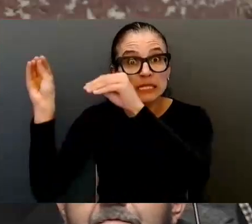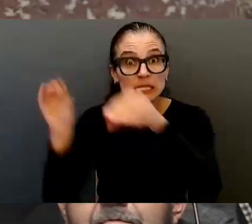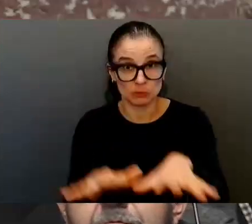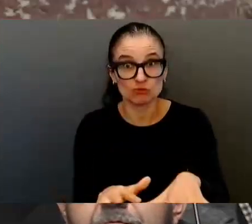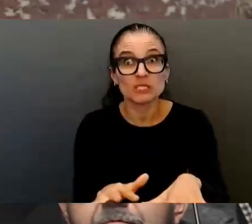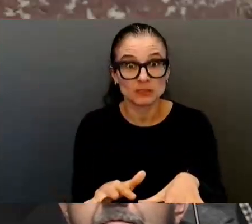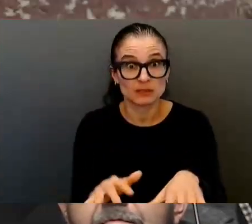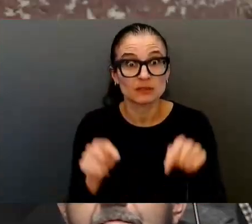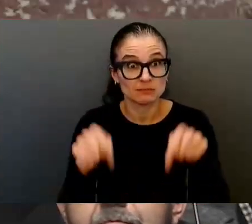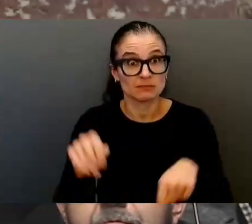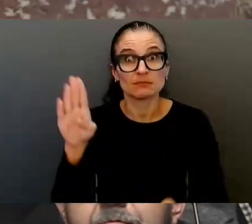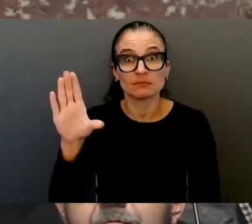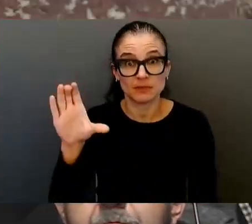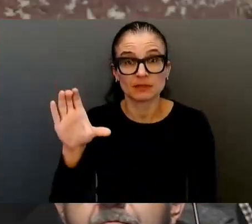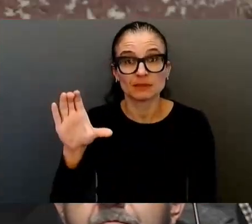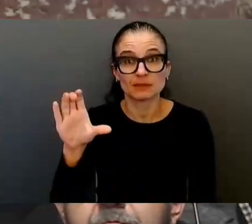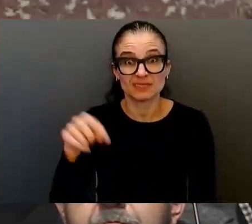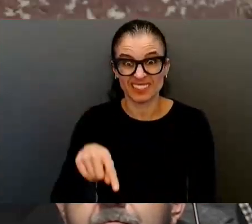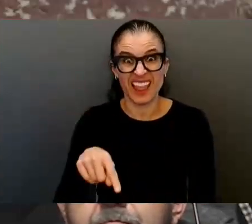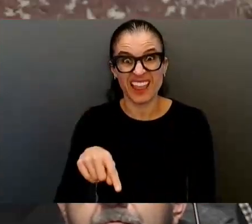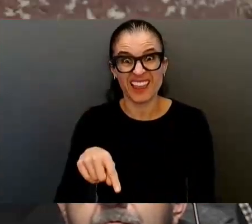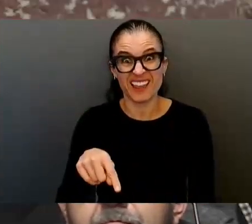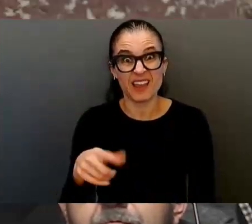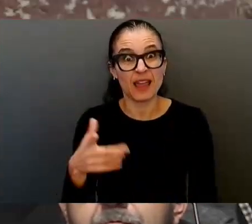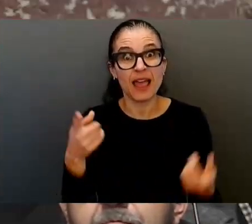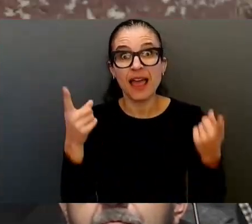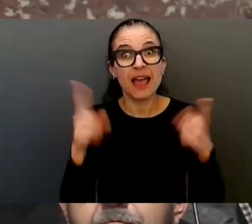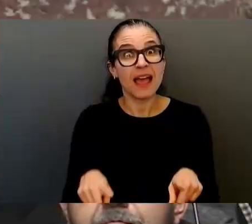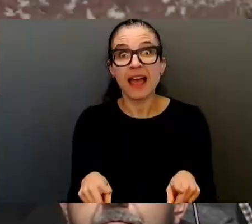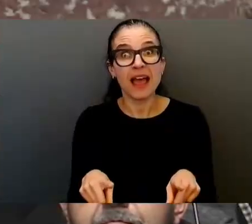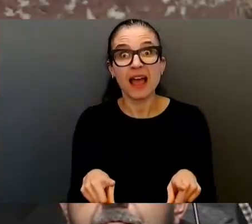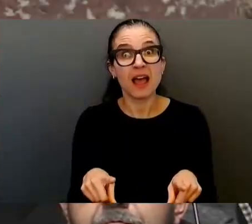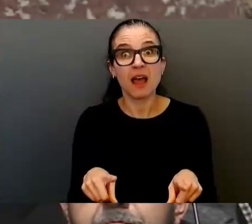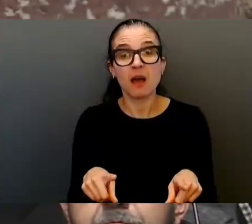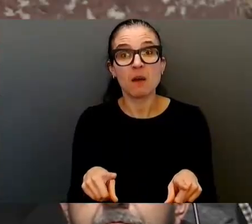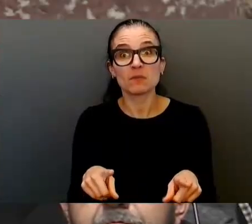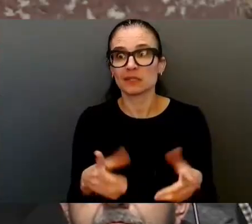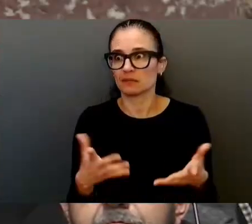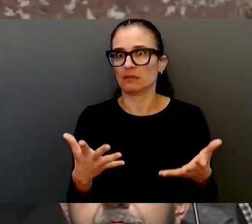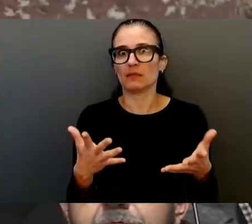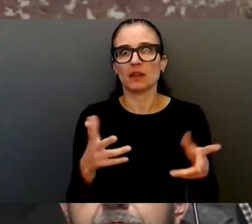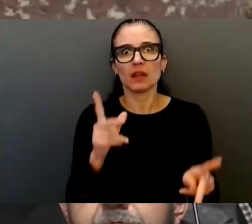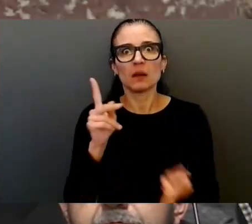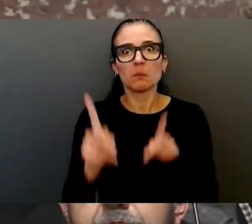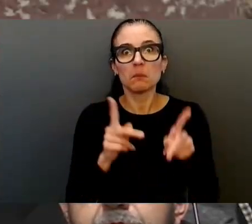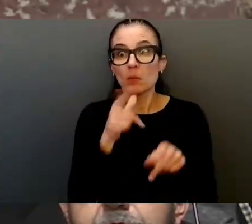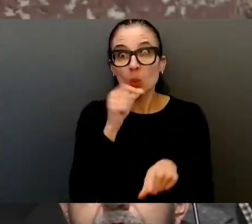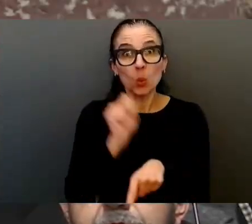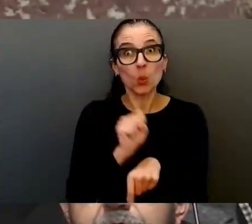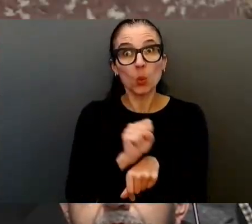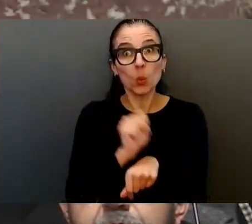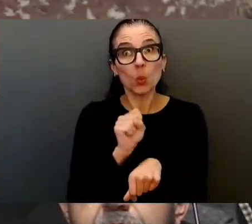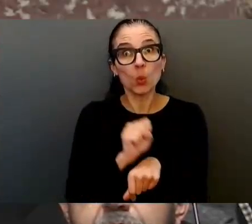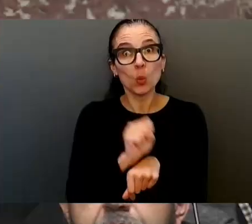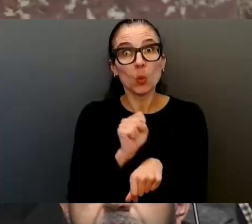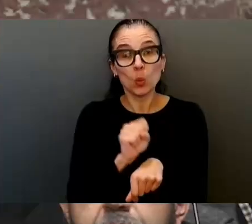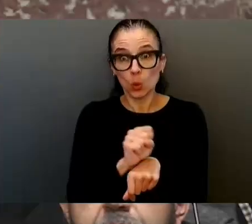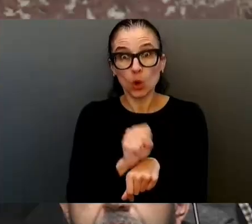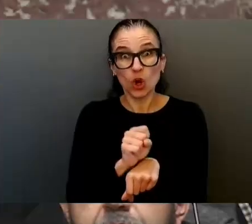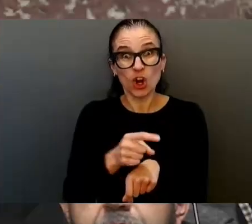BC workers down. It has surged demand for our healthcare system, with ER wait times reaching 14